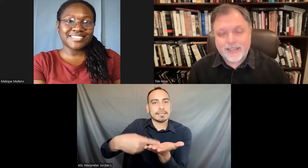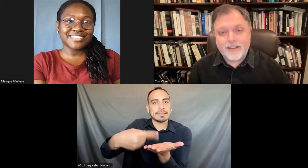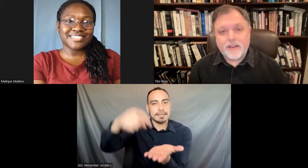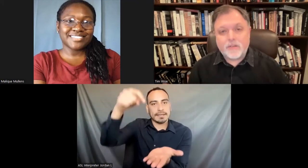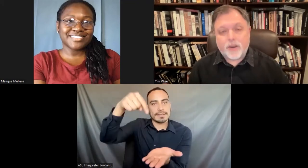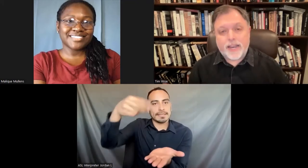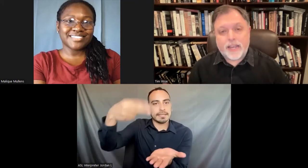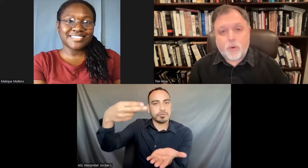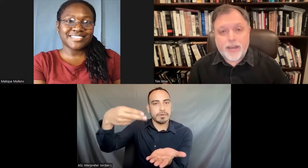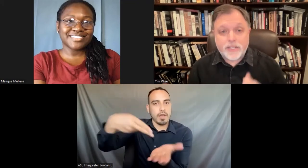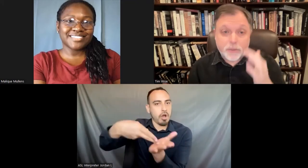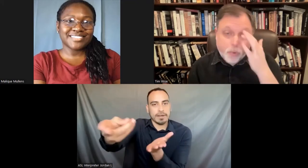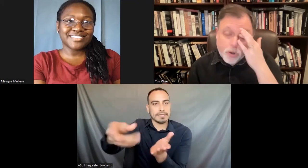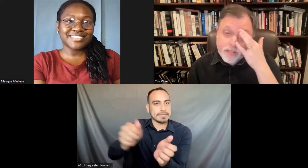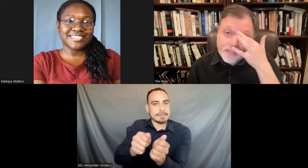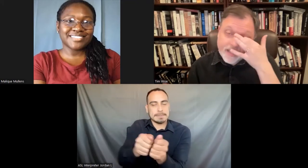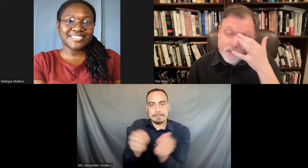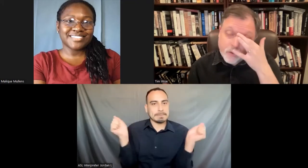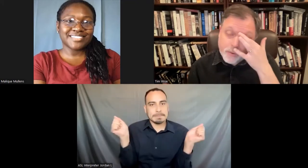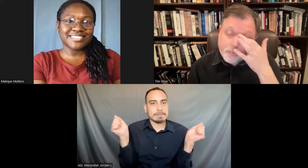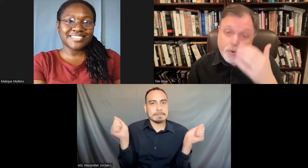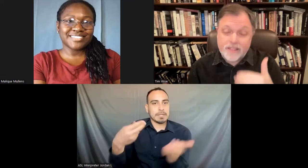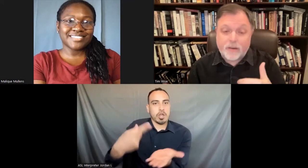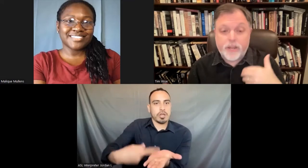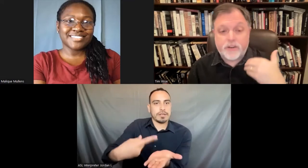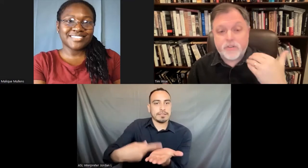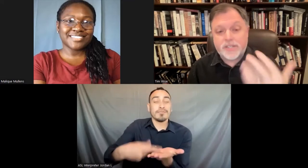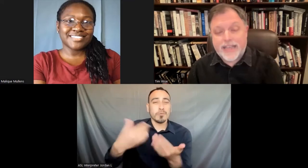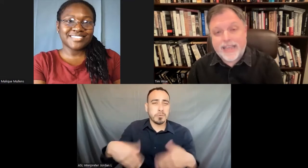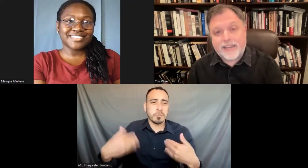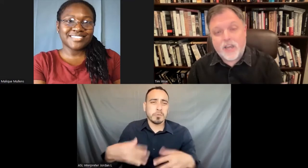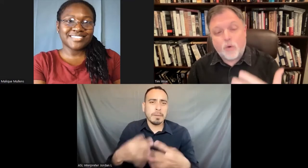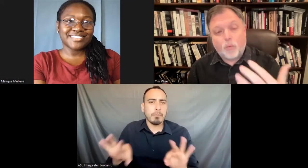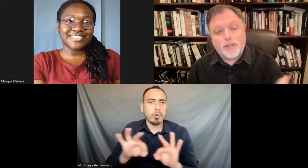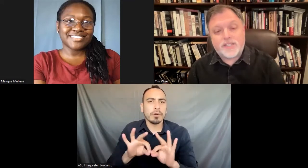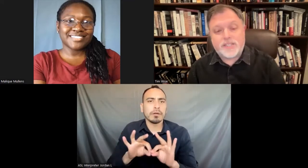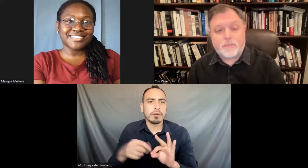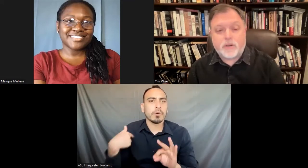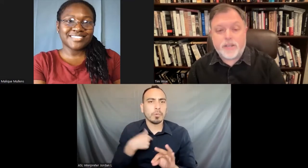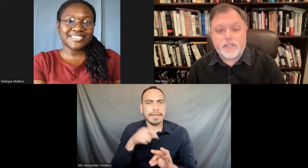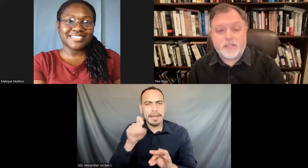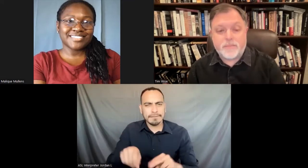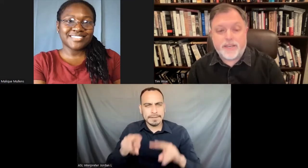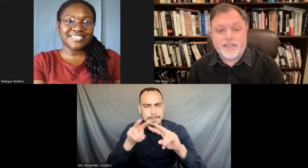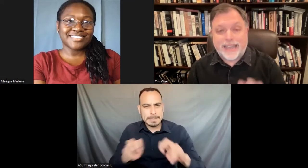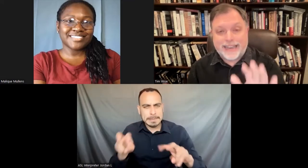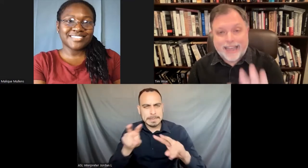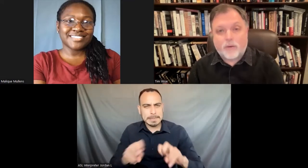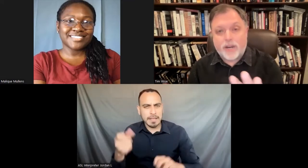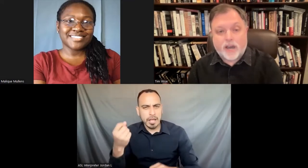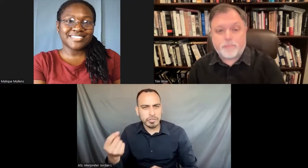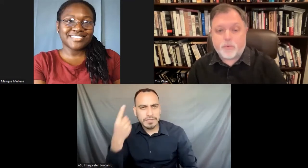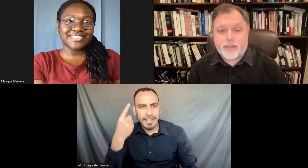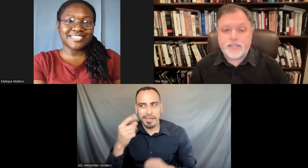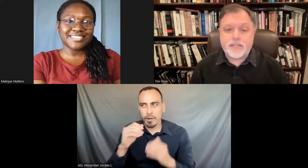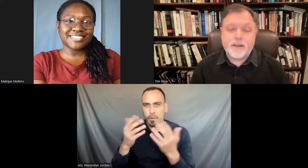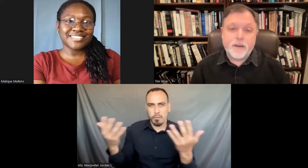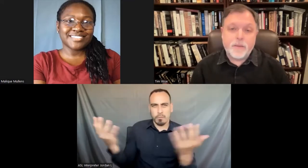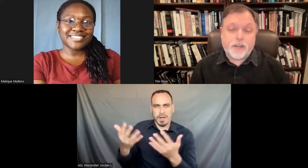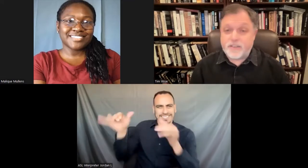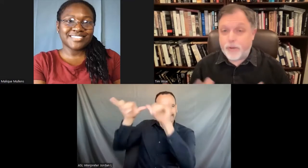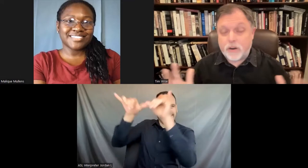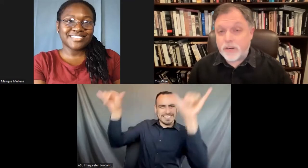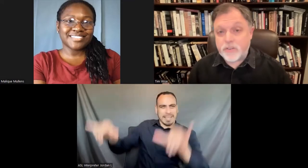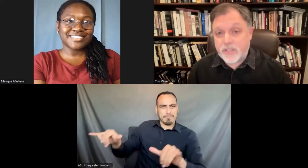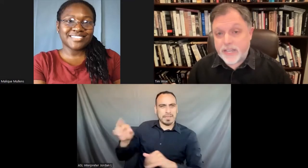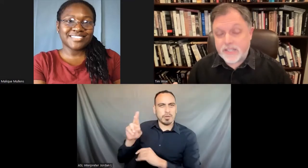honestly. Right? And why it's so important that we understand what systemic racism is and how it operates.